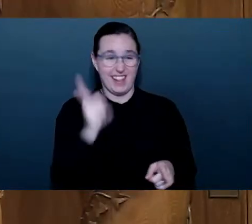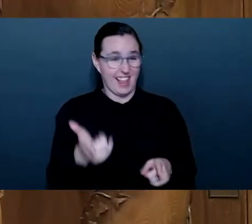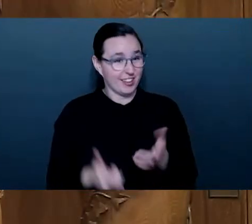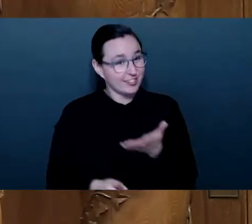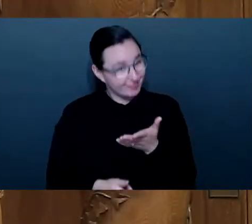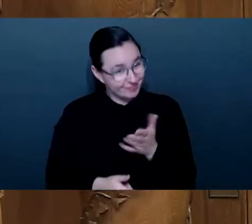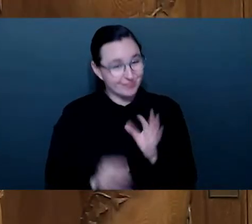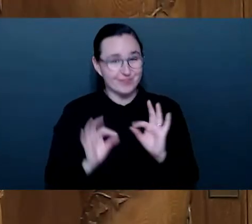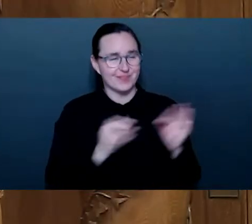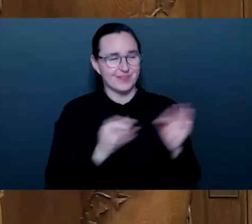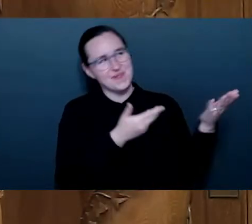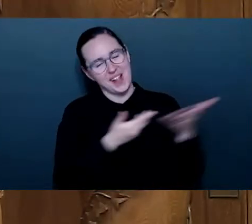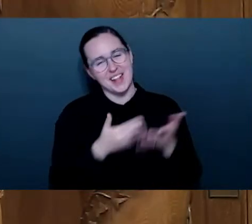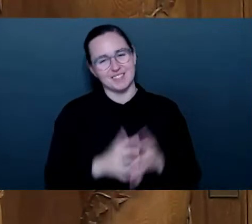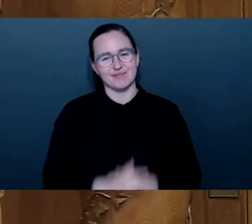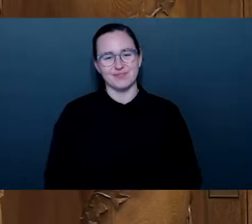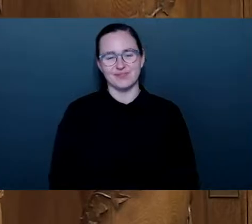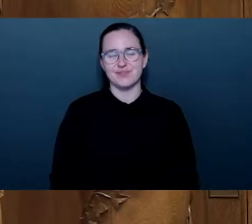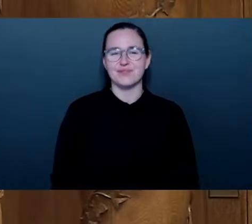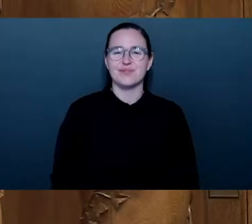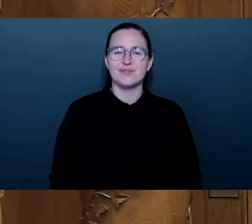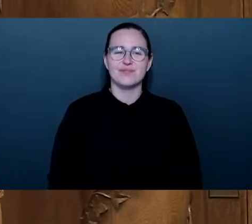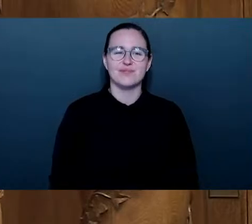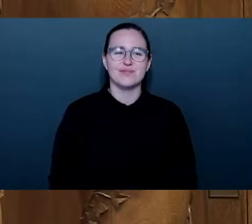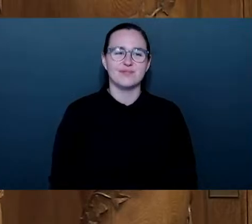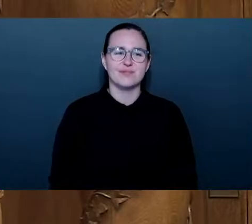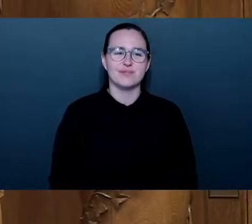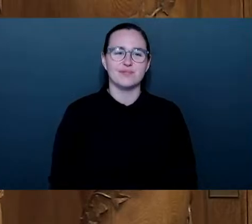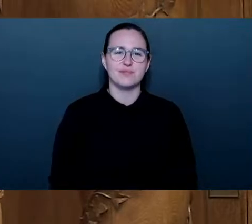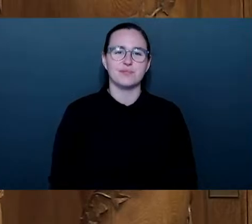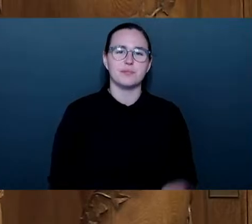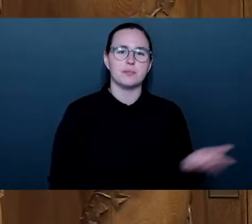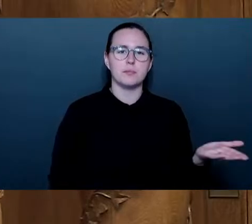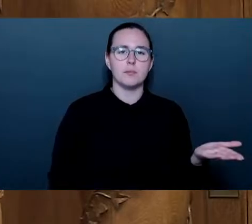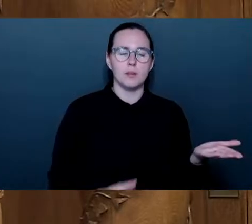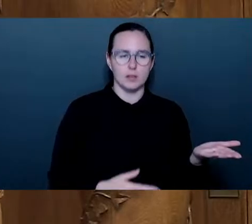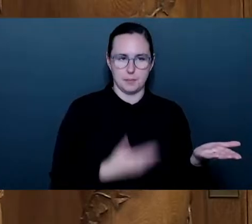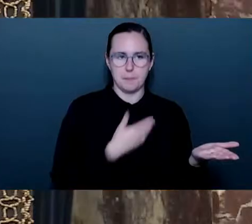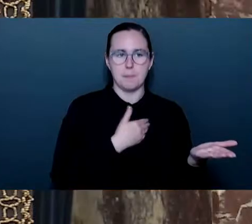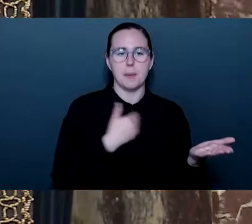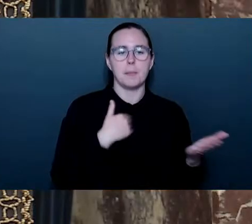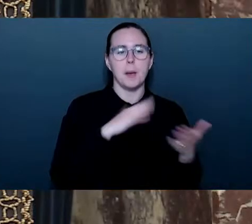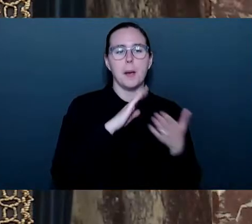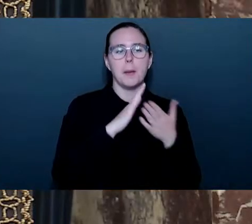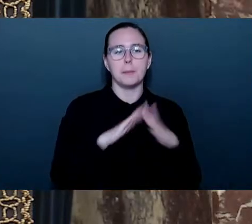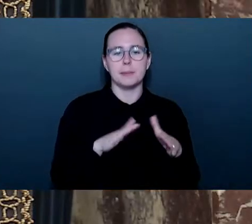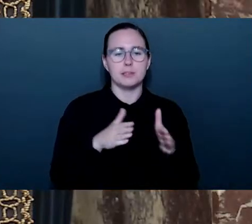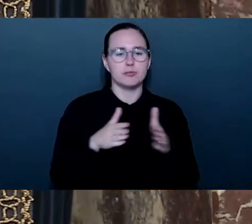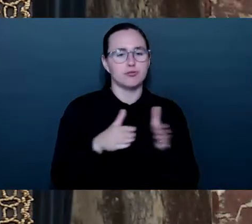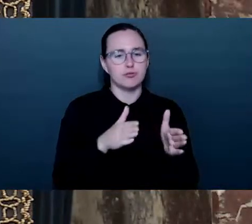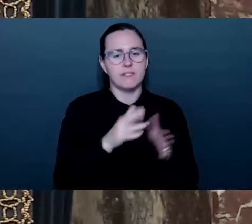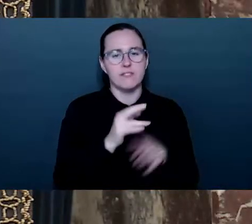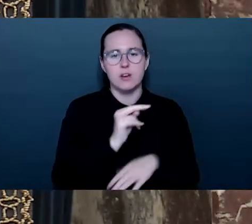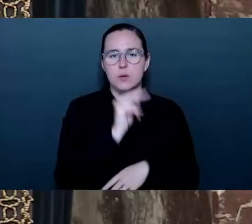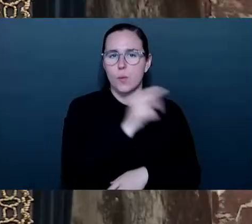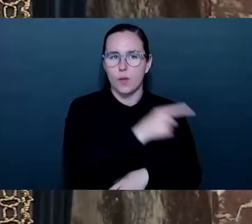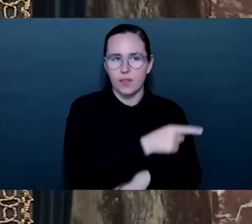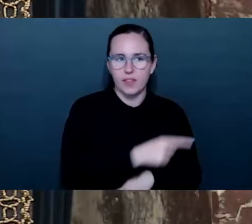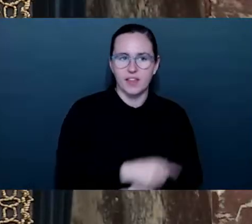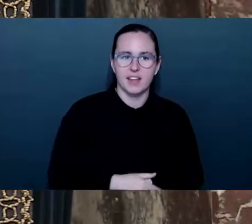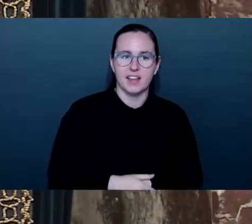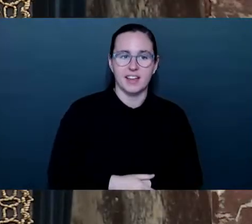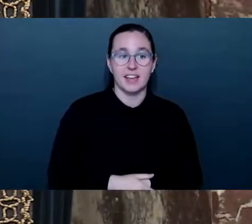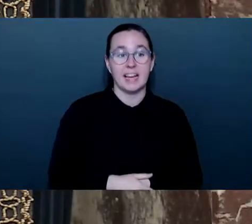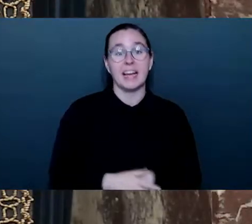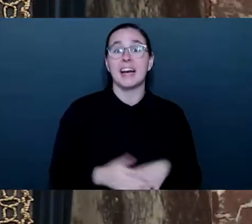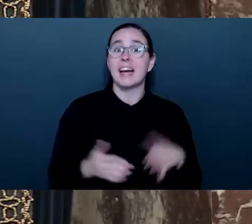Member for Peace River North. I guess I beat you on that one. Thank you very much, Mr. Speaker. I just want to thank the